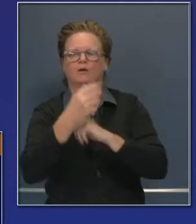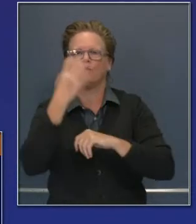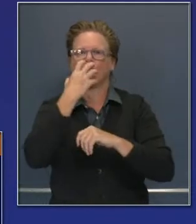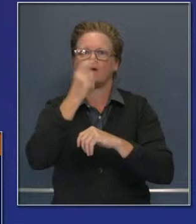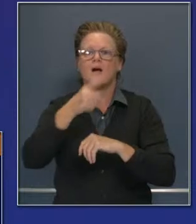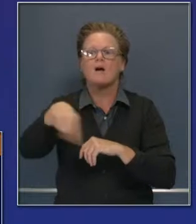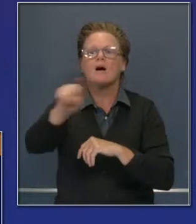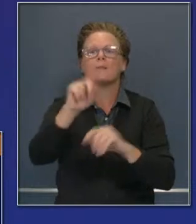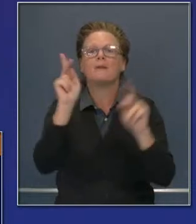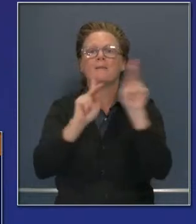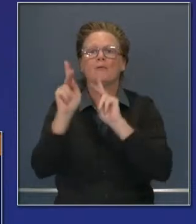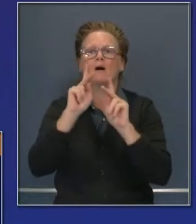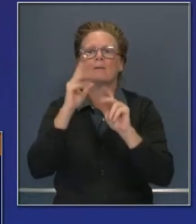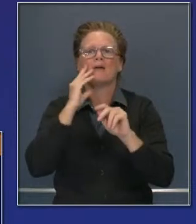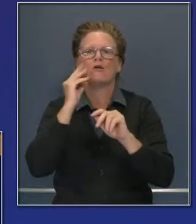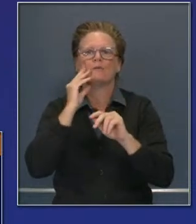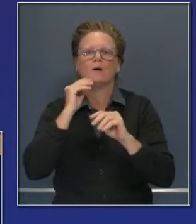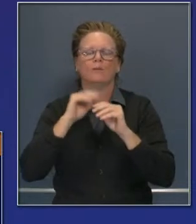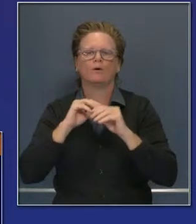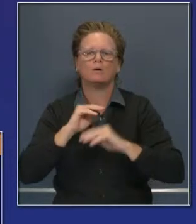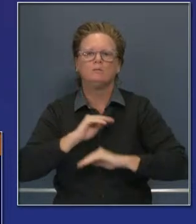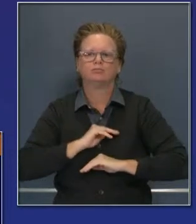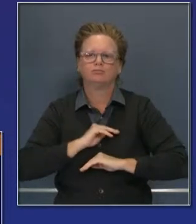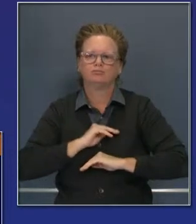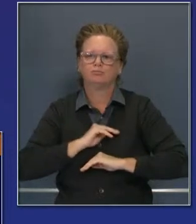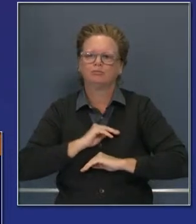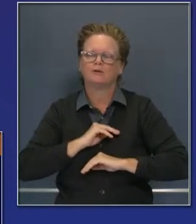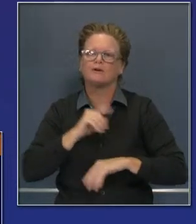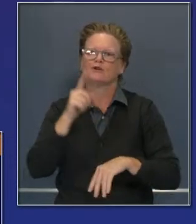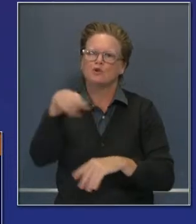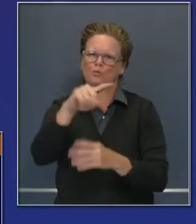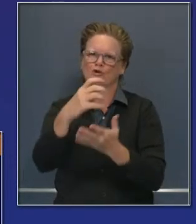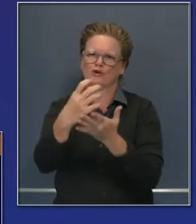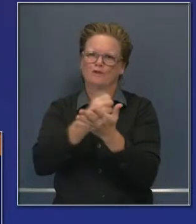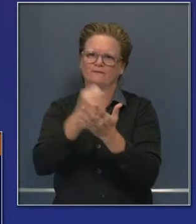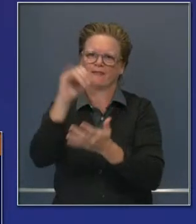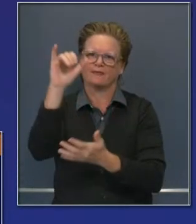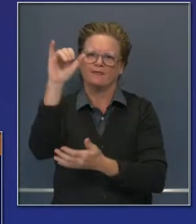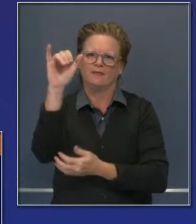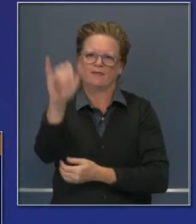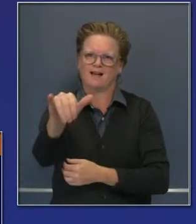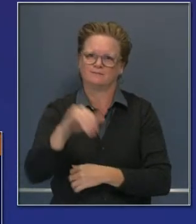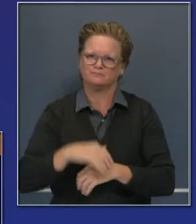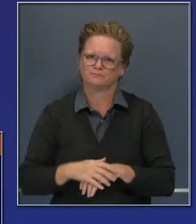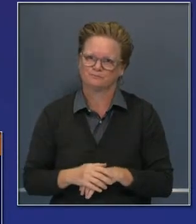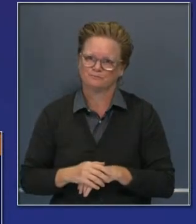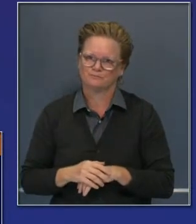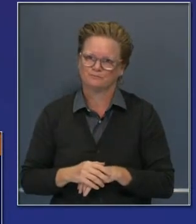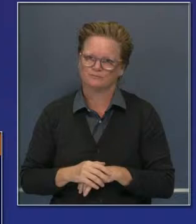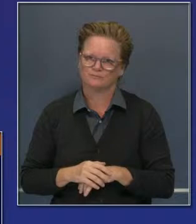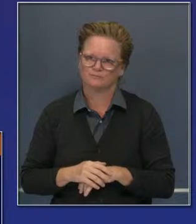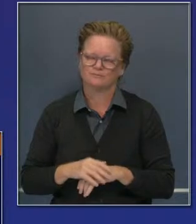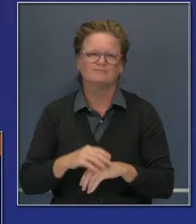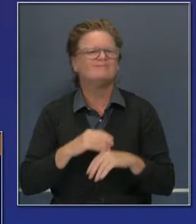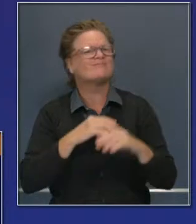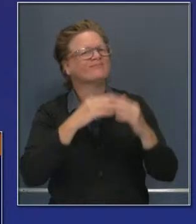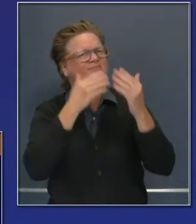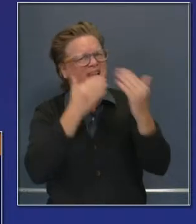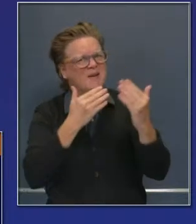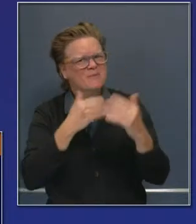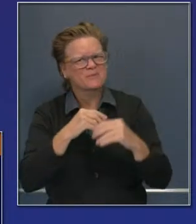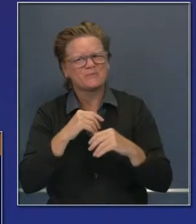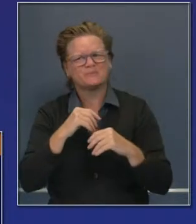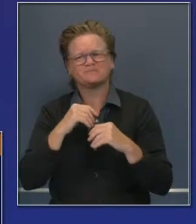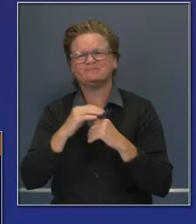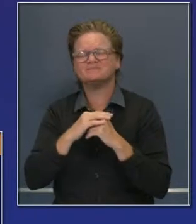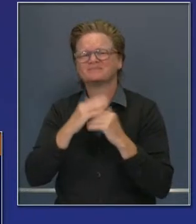Thank you, Madam Secretary, and of course, here to answer any questions on this topic as well. But first, I know there may have been a little bit of focus